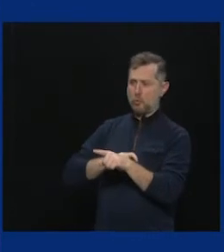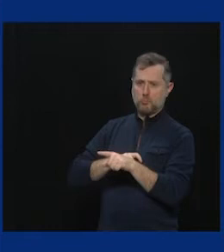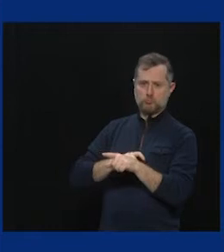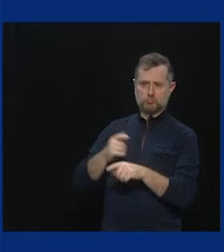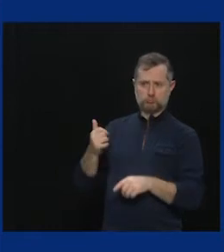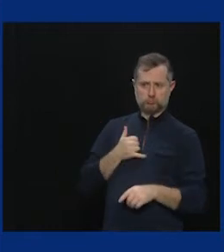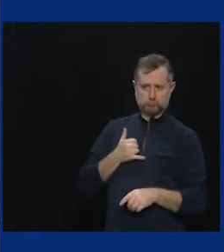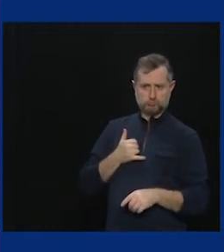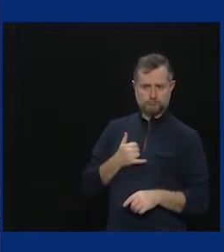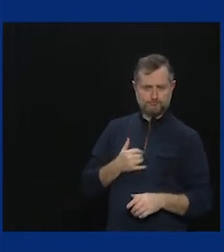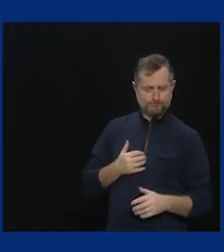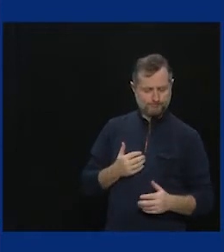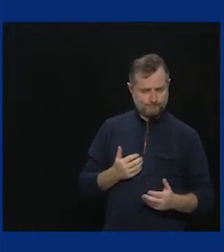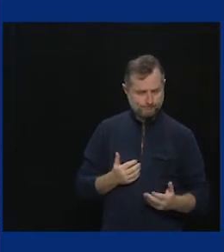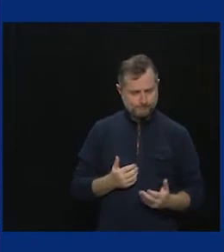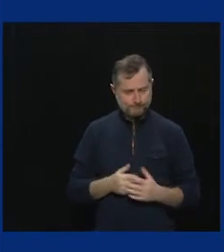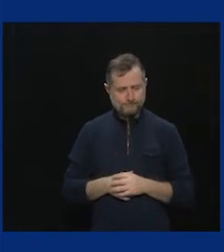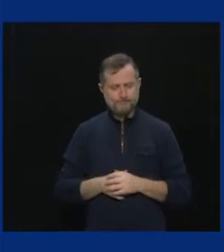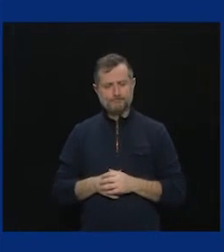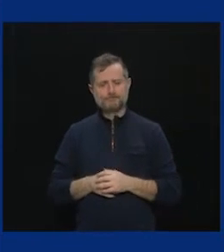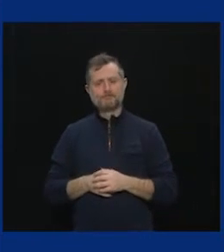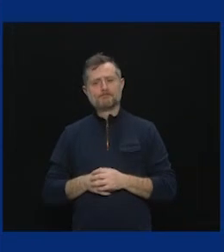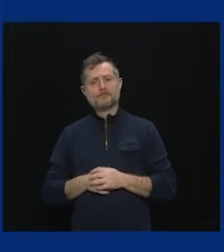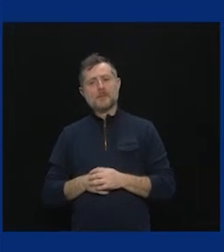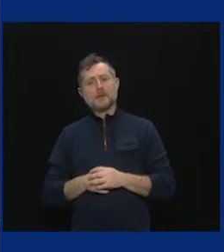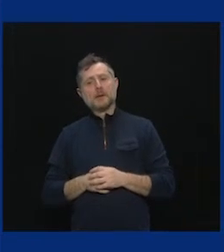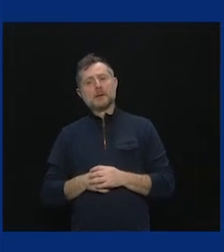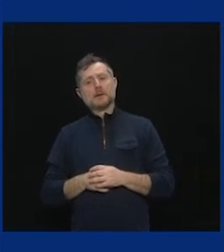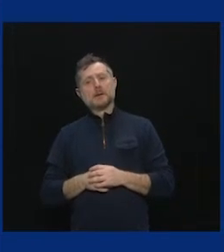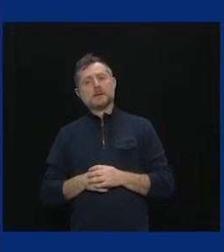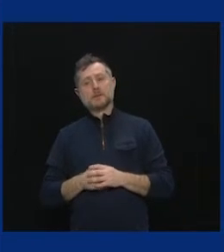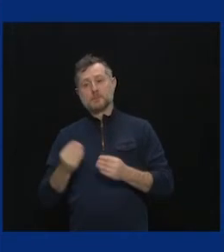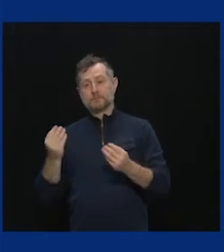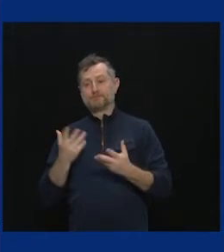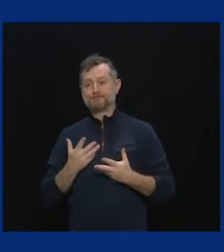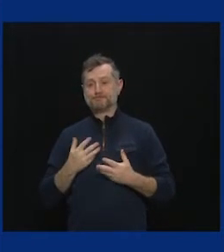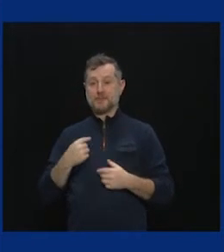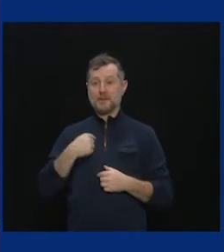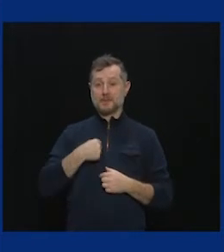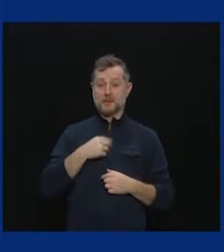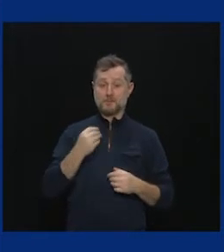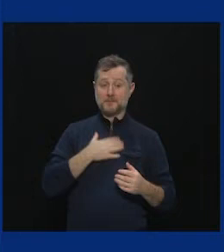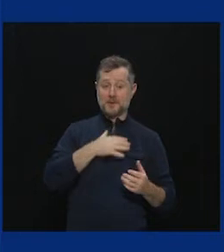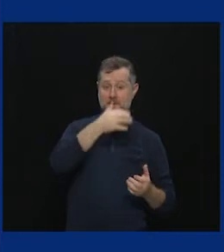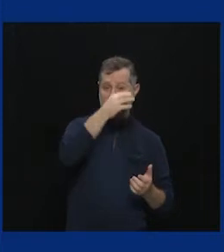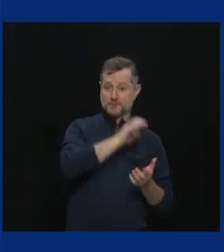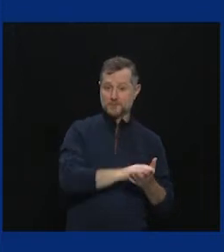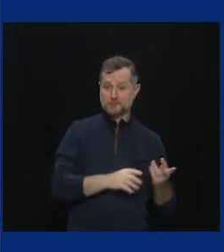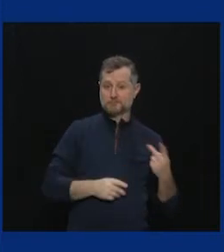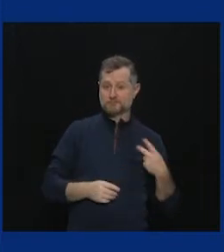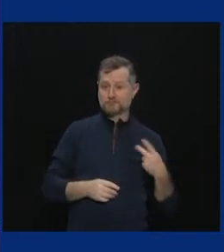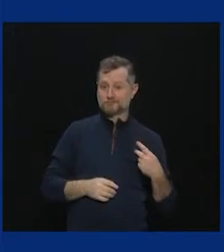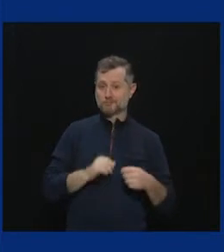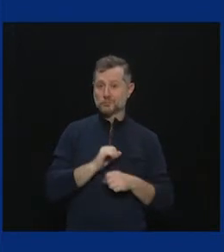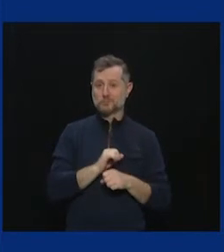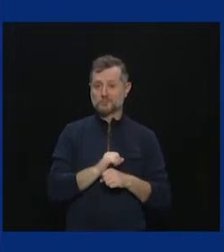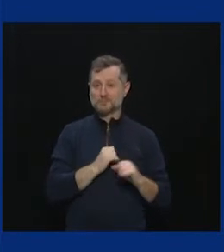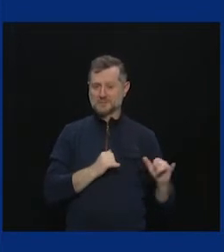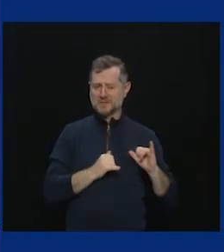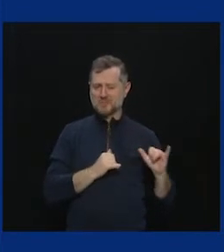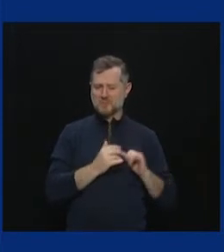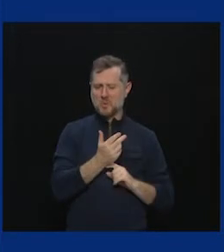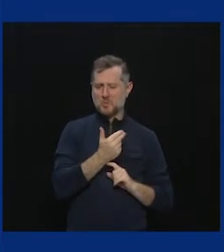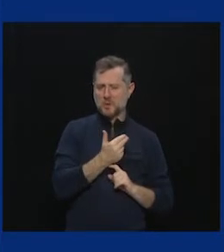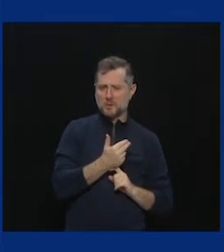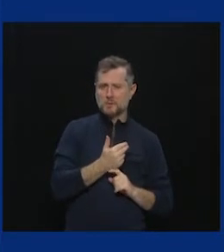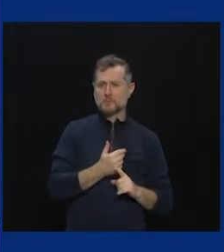off. And not only myself, my husband, working in the same hotel as a driver, he got laid off in the